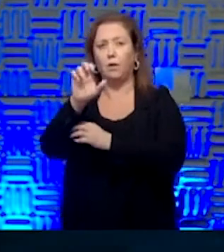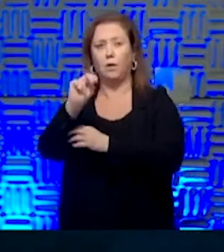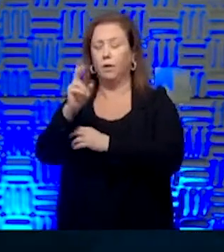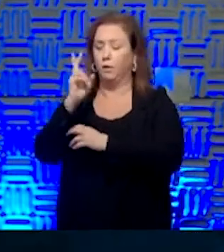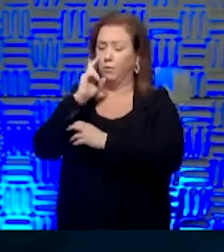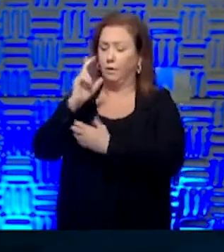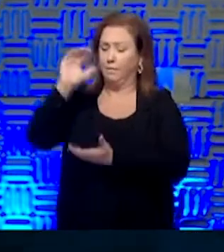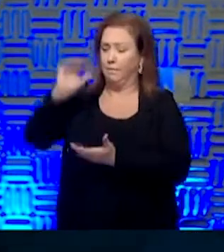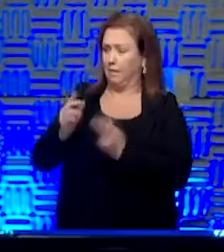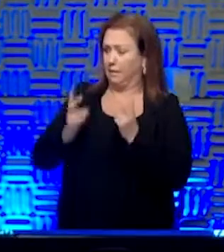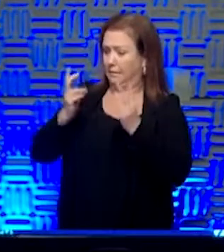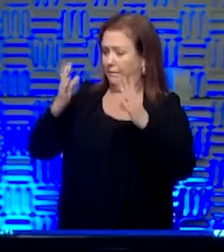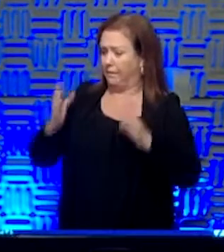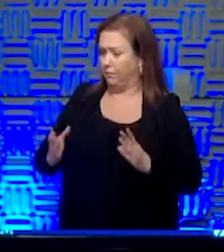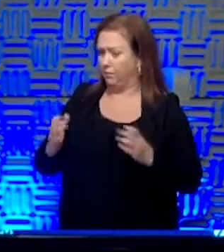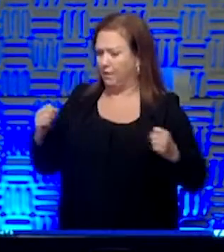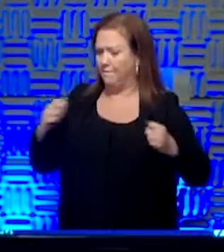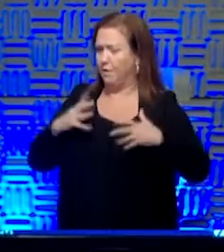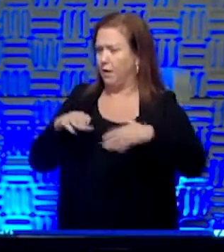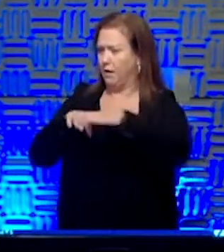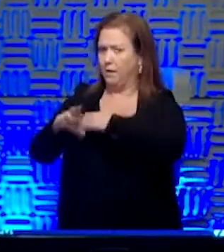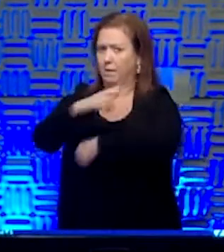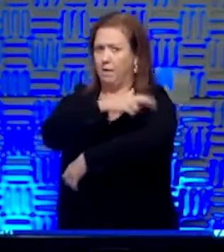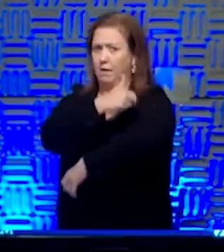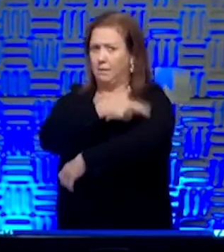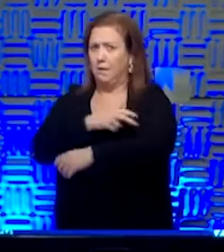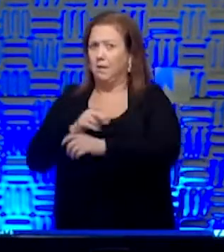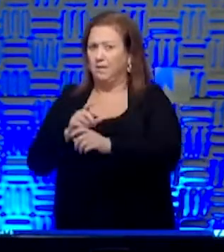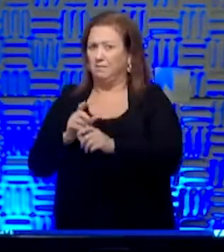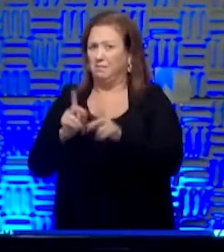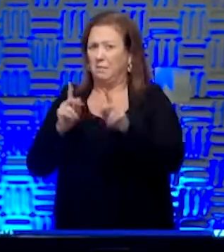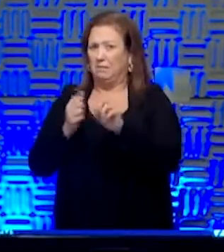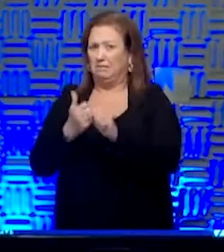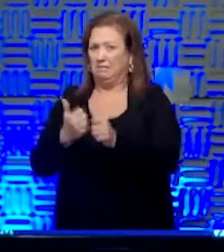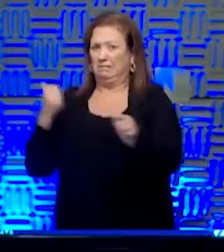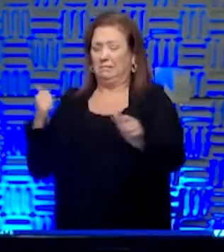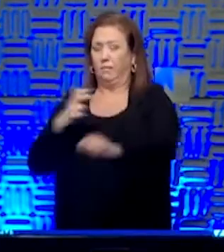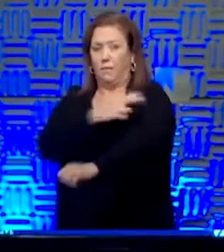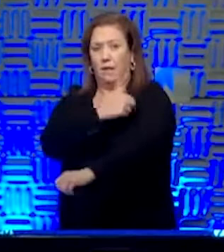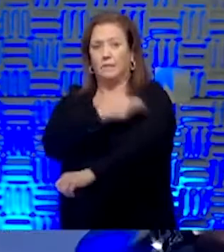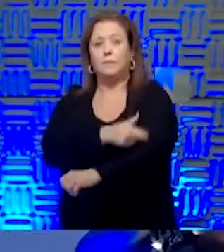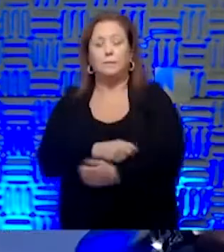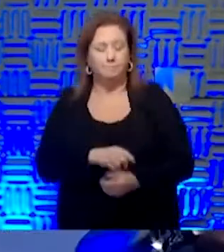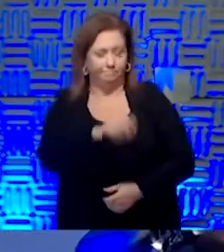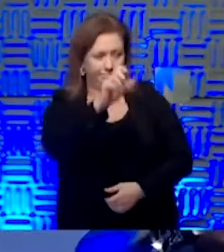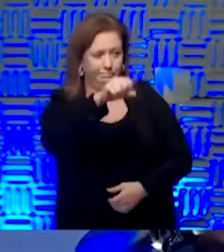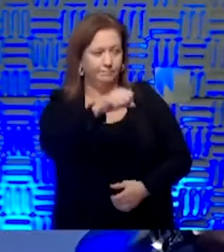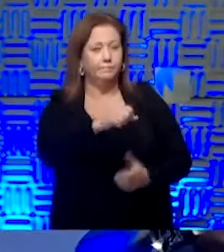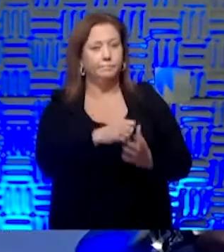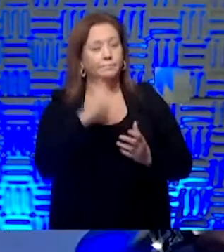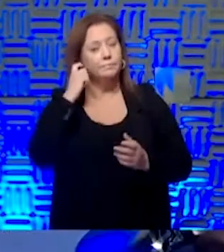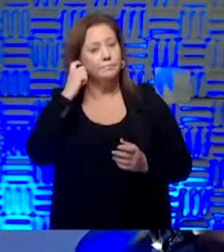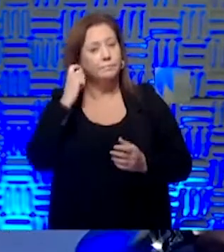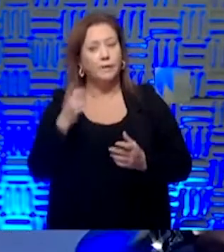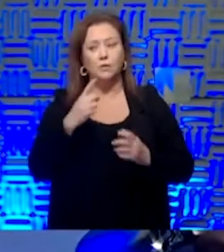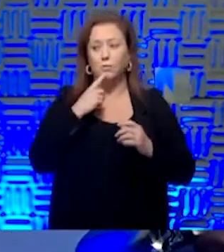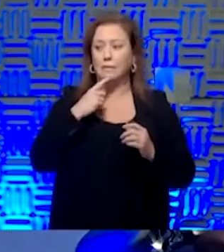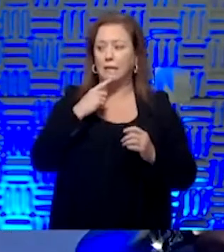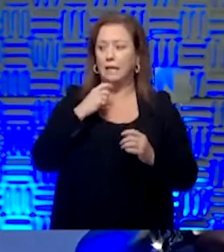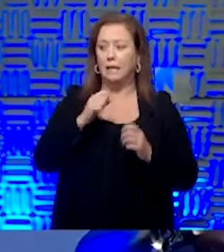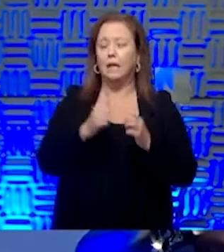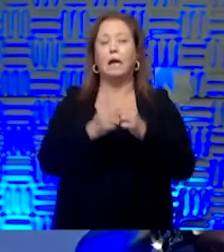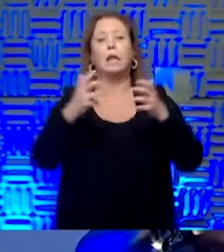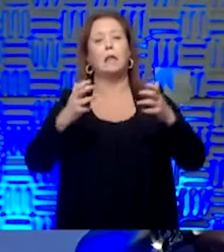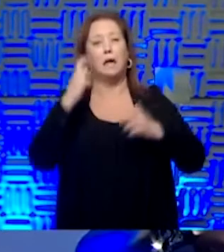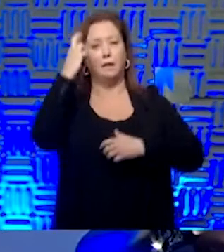visitors and being afraid to be in the hospital alone is keeping people out of the hospital who might otherwise be here? I mean, I think there's probably, as you were saying, probably a